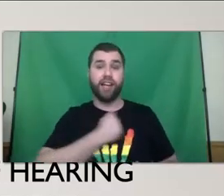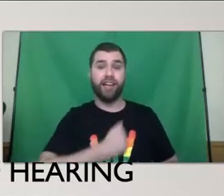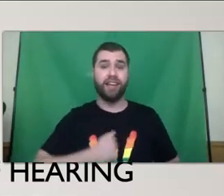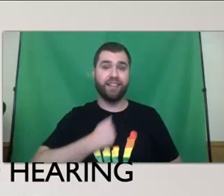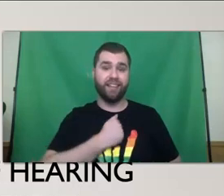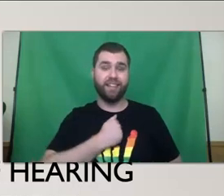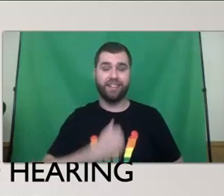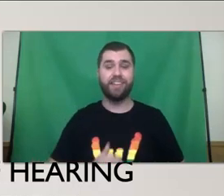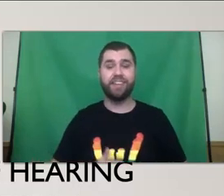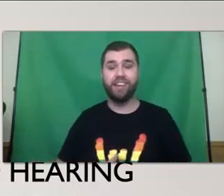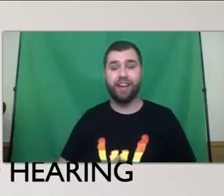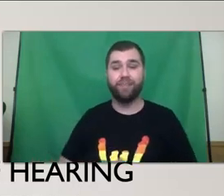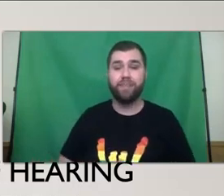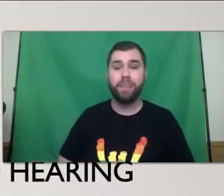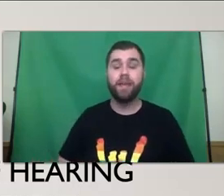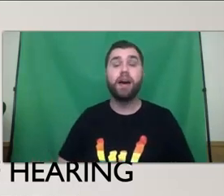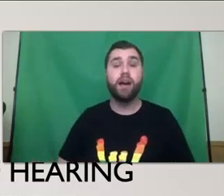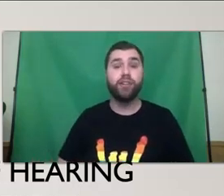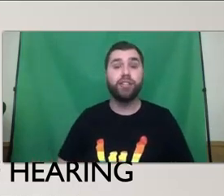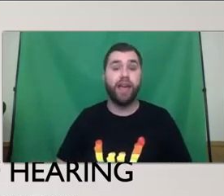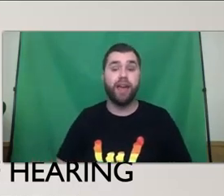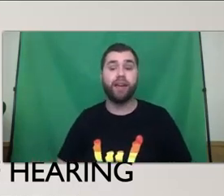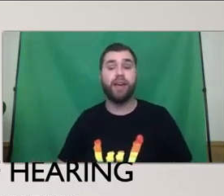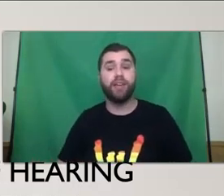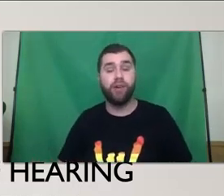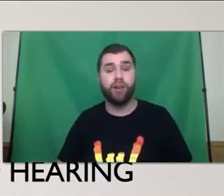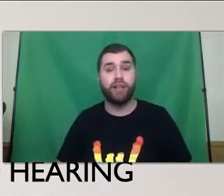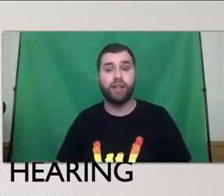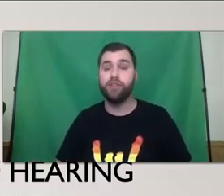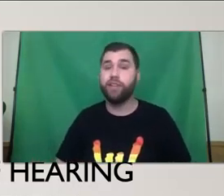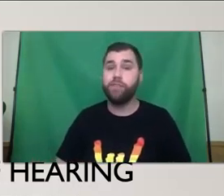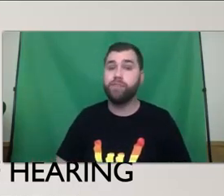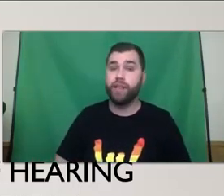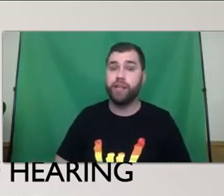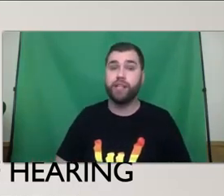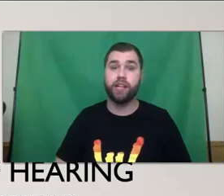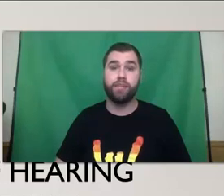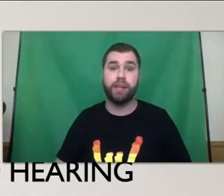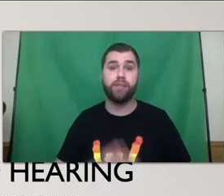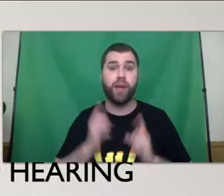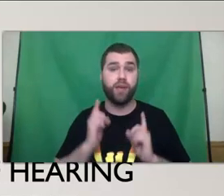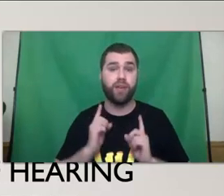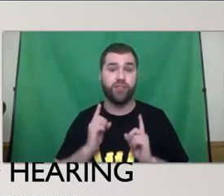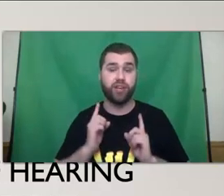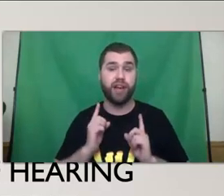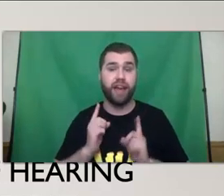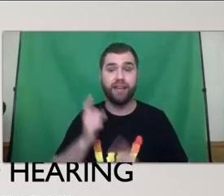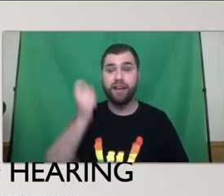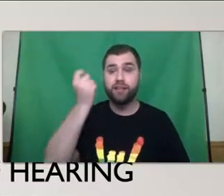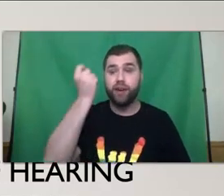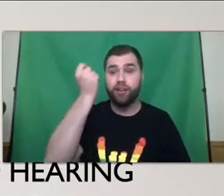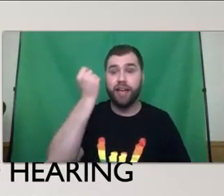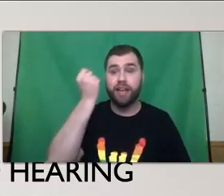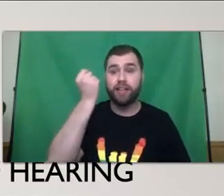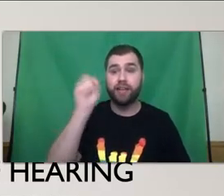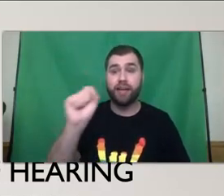sorry. Good. Understand and don't understand. So the difference between this is going to be the way you shake your head.